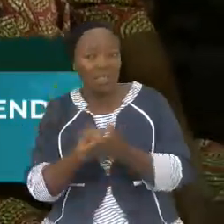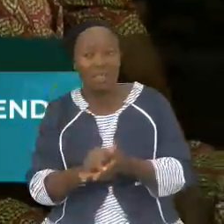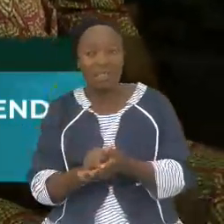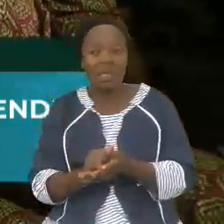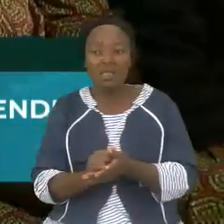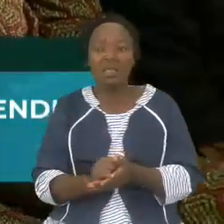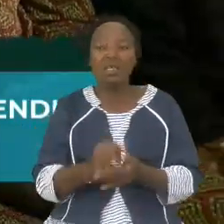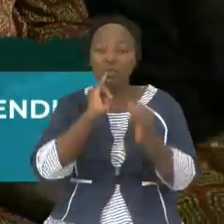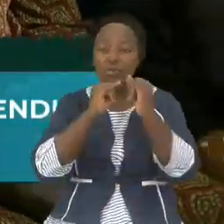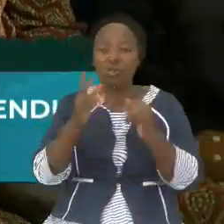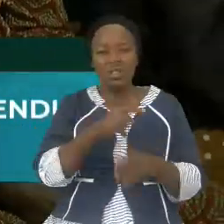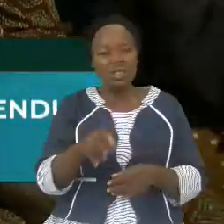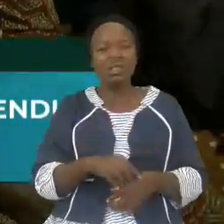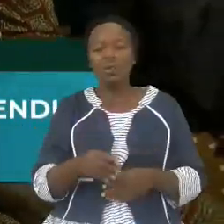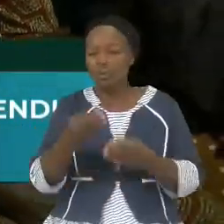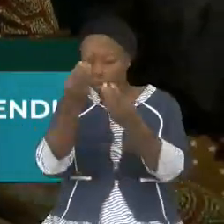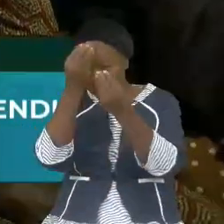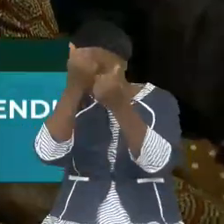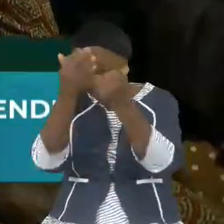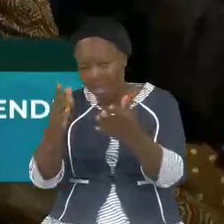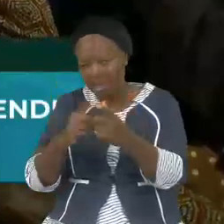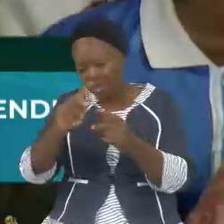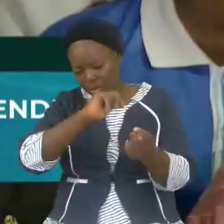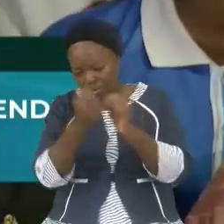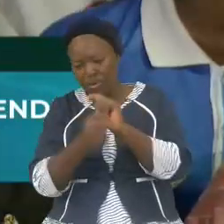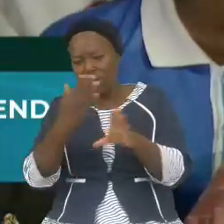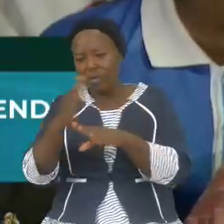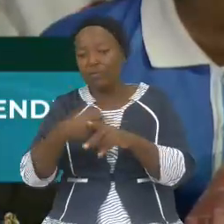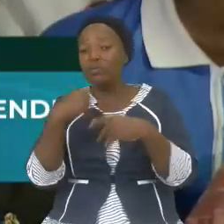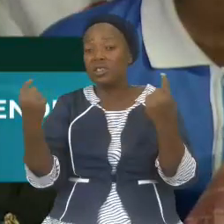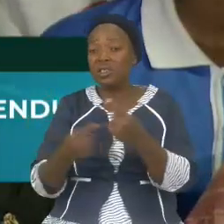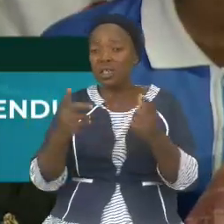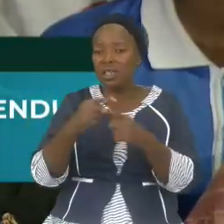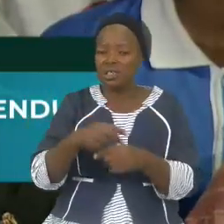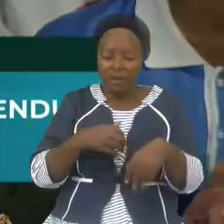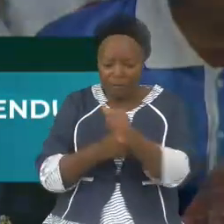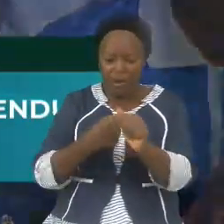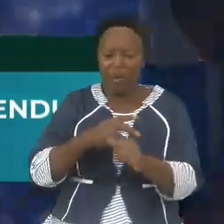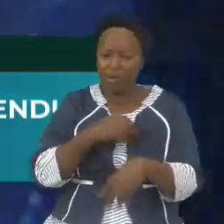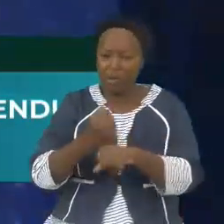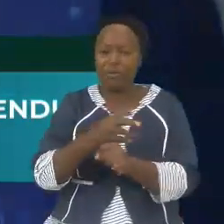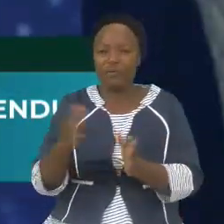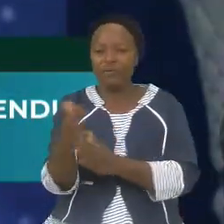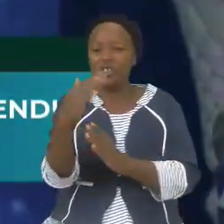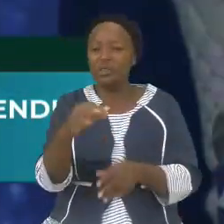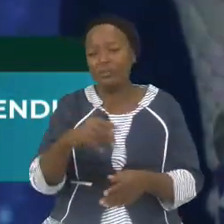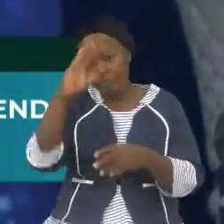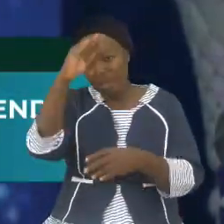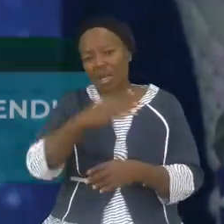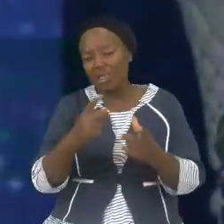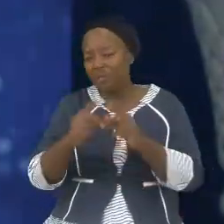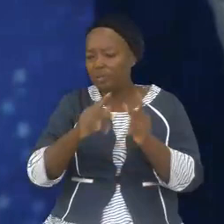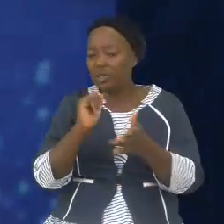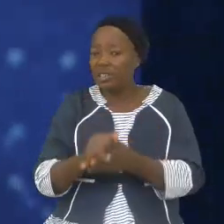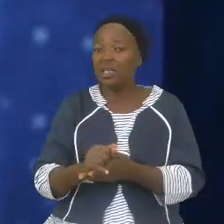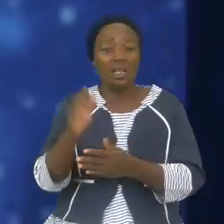turn away from their sin. And then you say, follow me, I will make you fishers of men. The people that listen to that